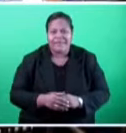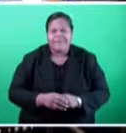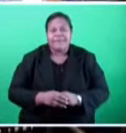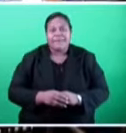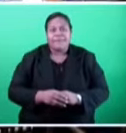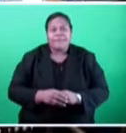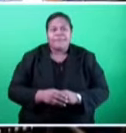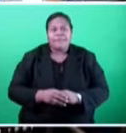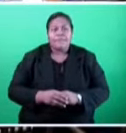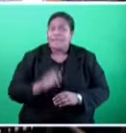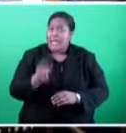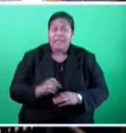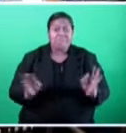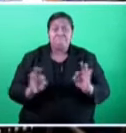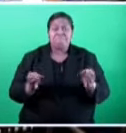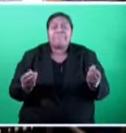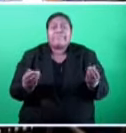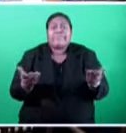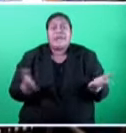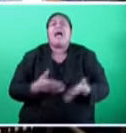have money, how did we do that?